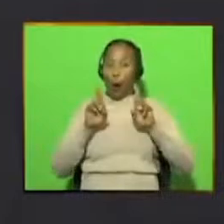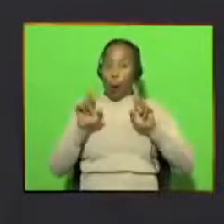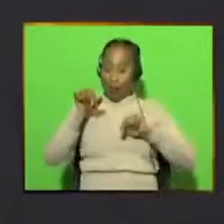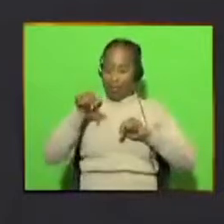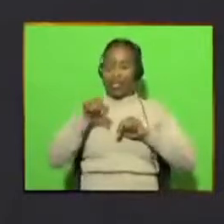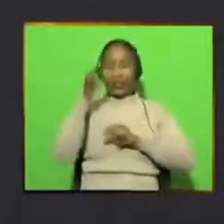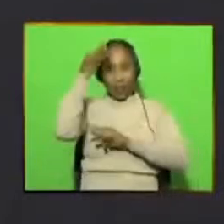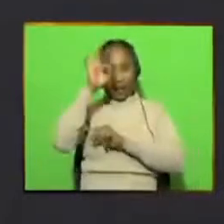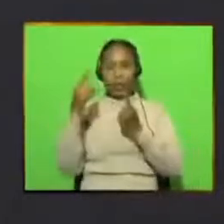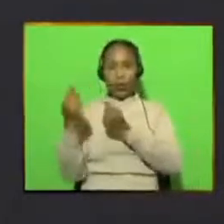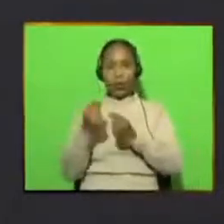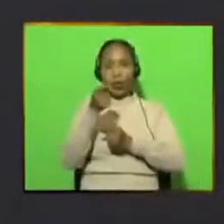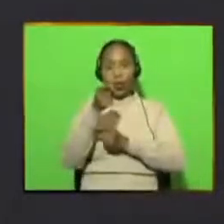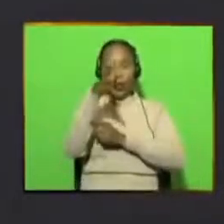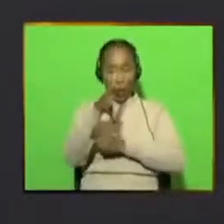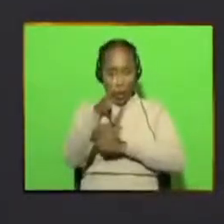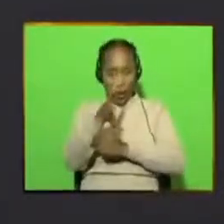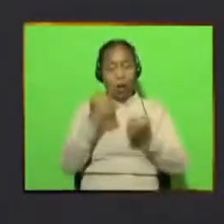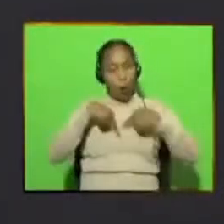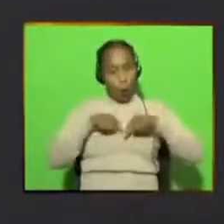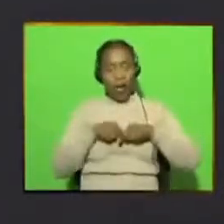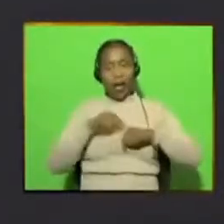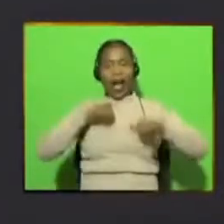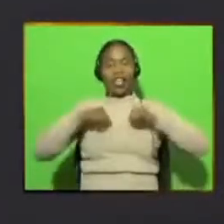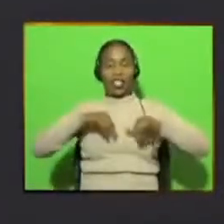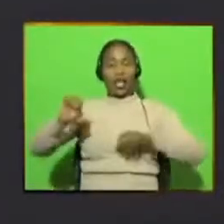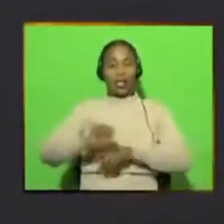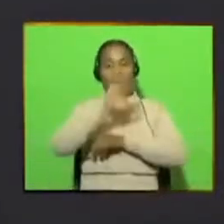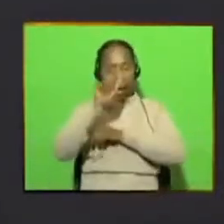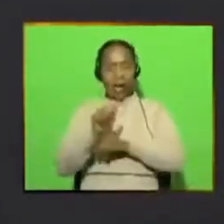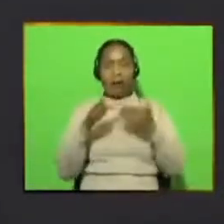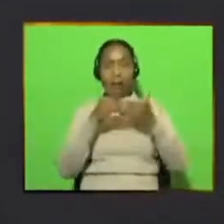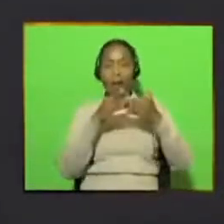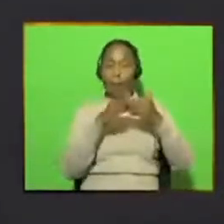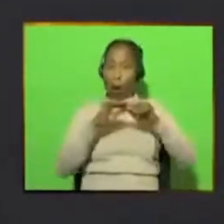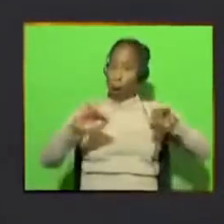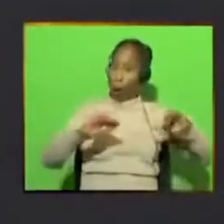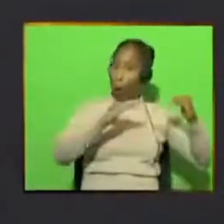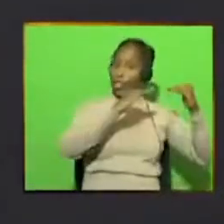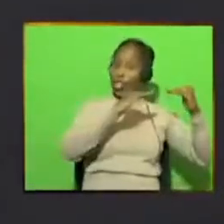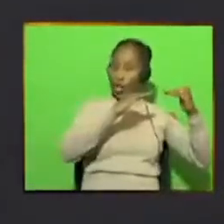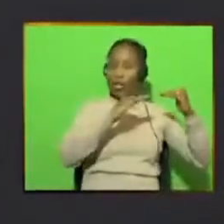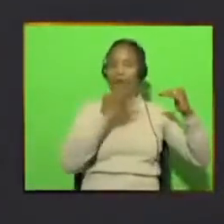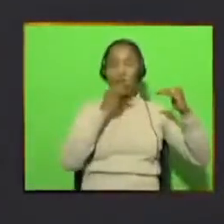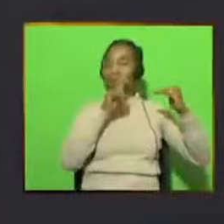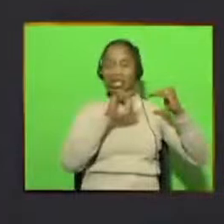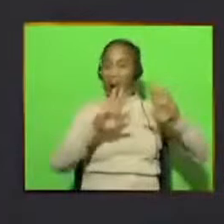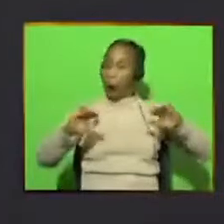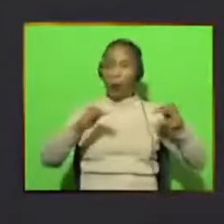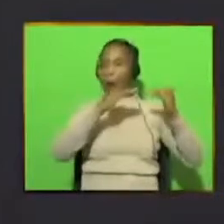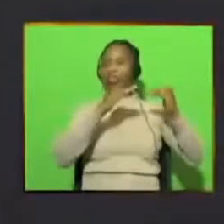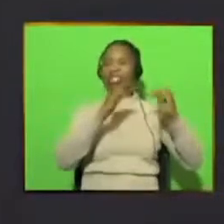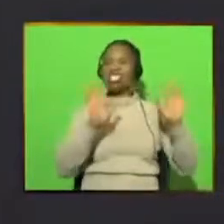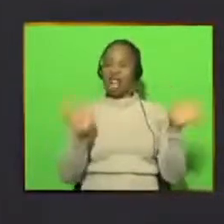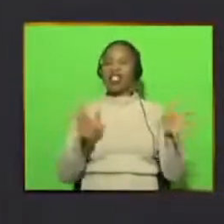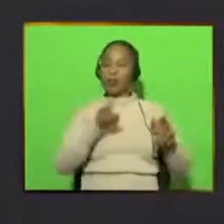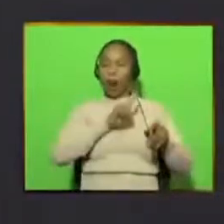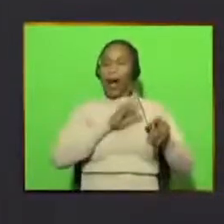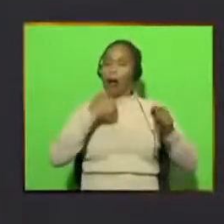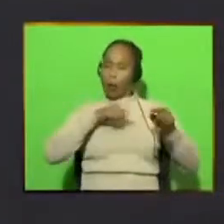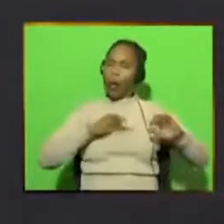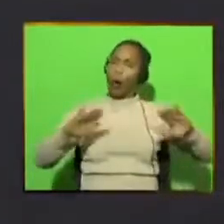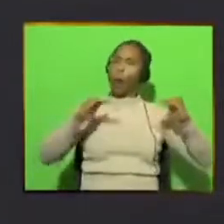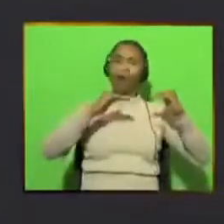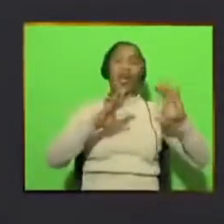we undertake, as Action SA and a member of the opposition, that we will not oppose for the sake of opposing. Where